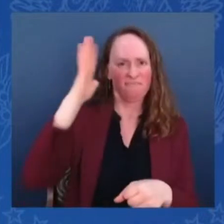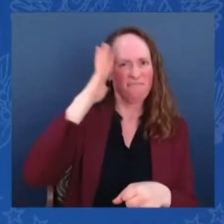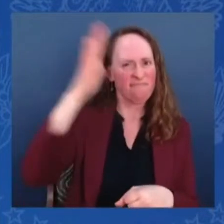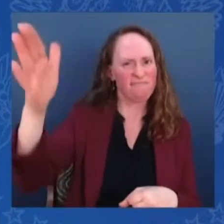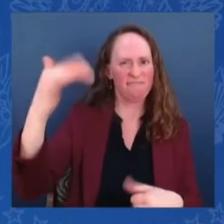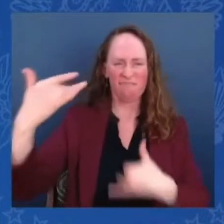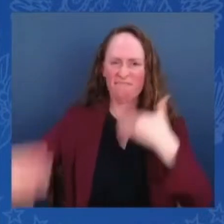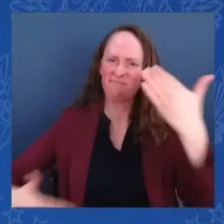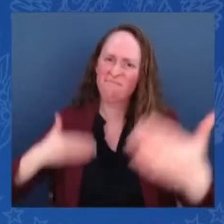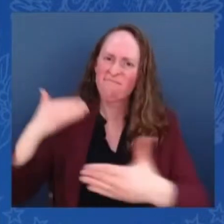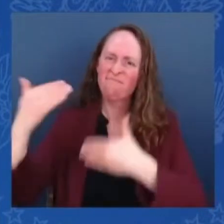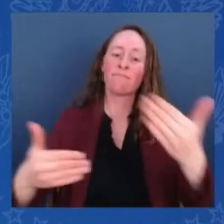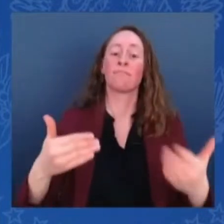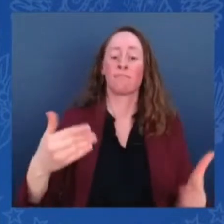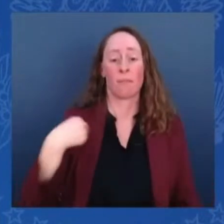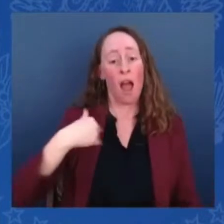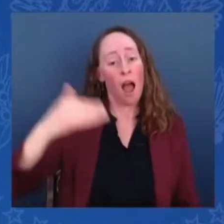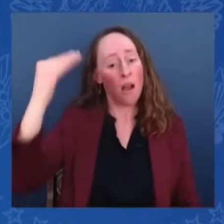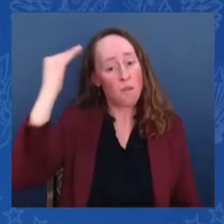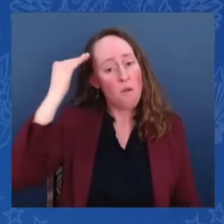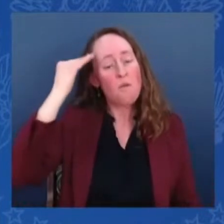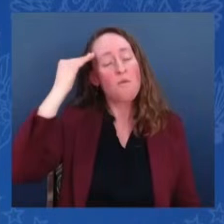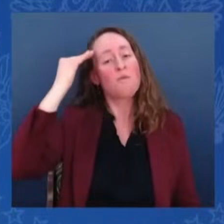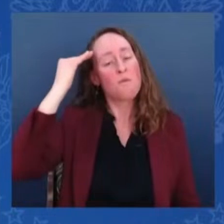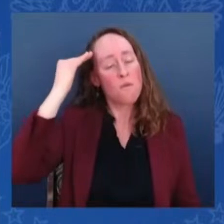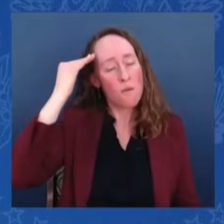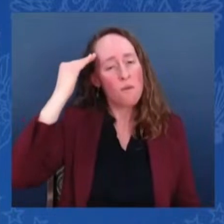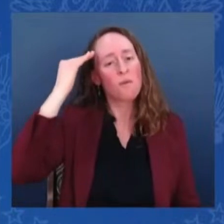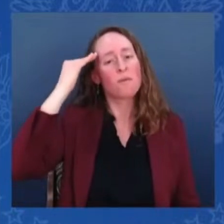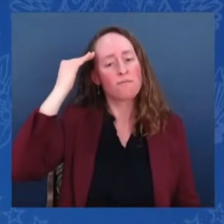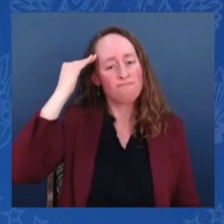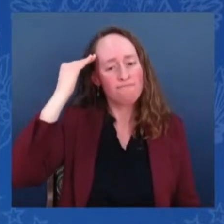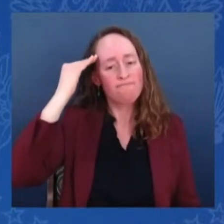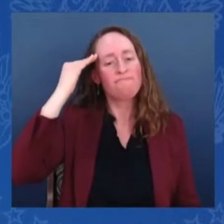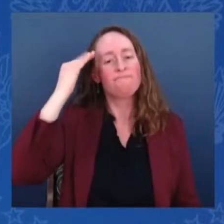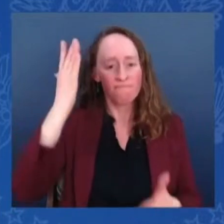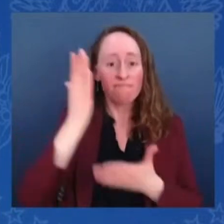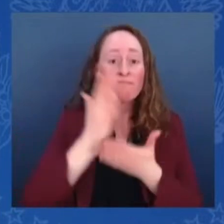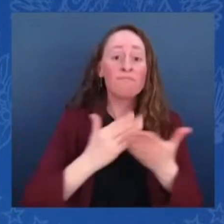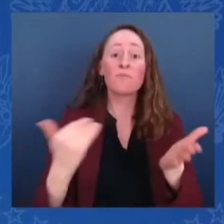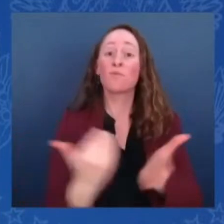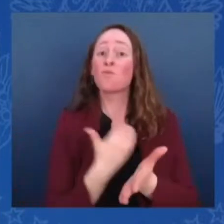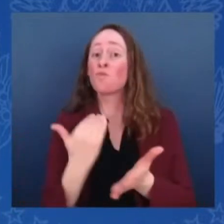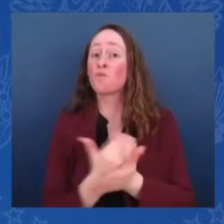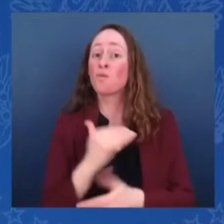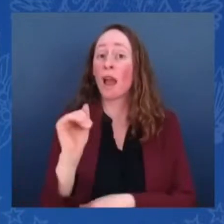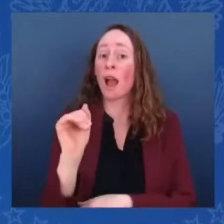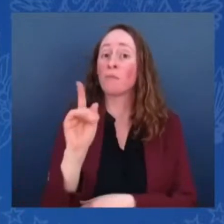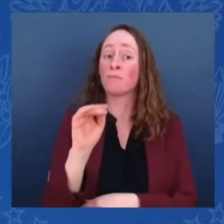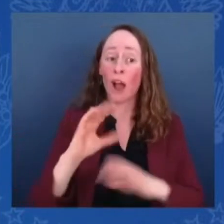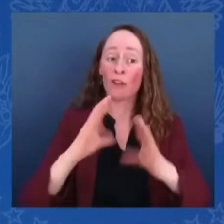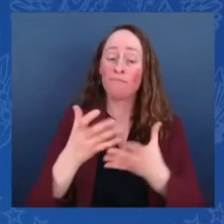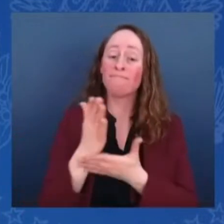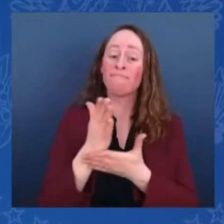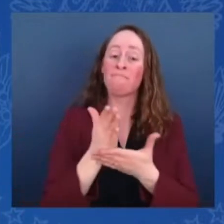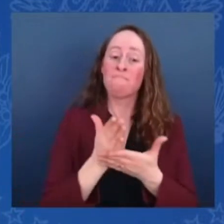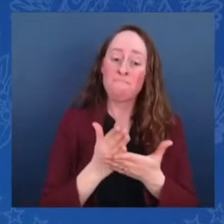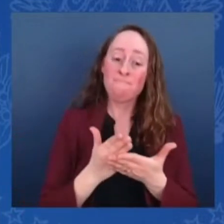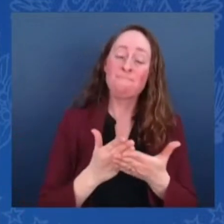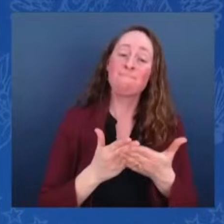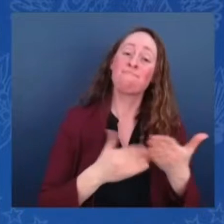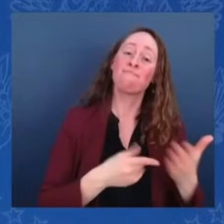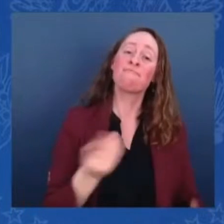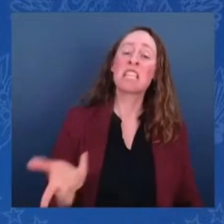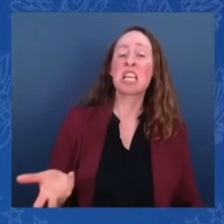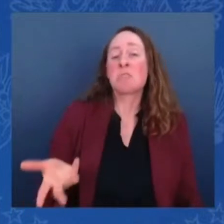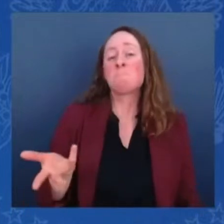know in some incoming administration, some in the incoming administration, are skeptical about the need for clean